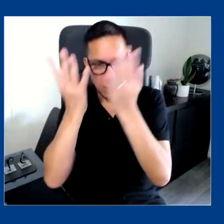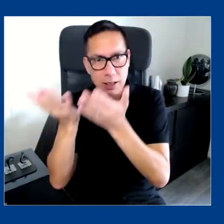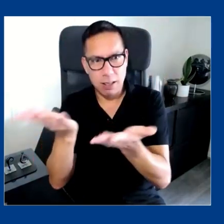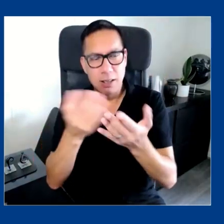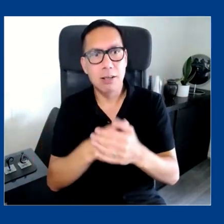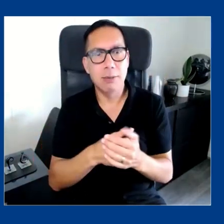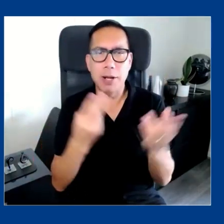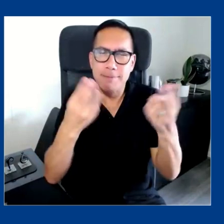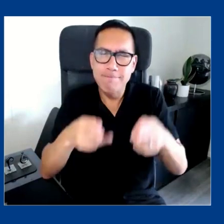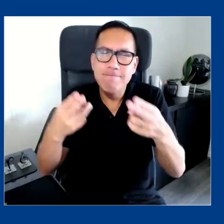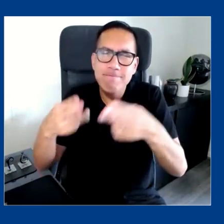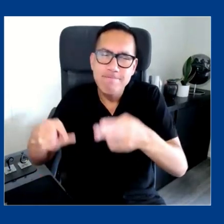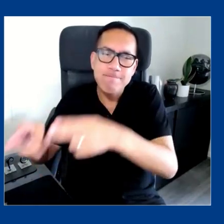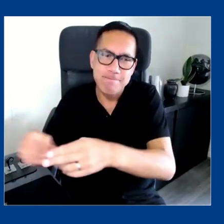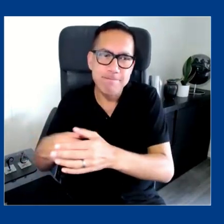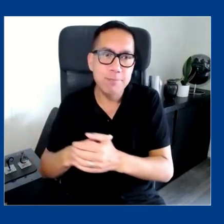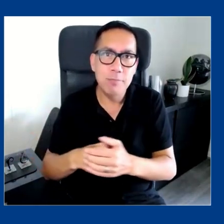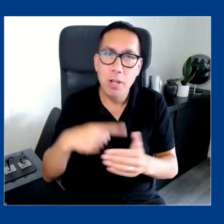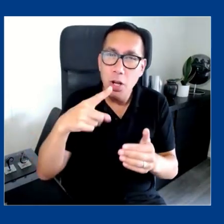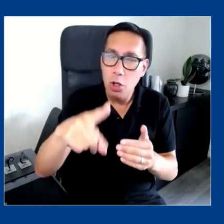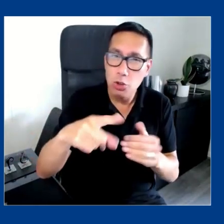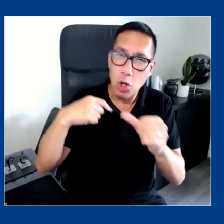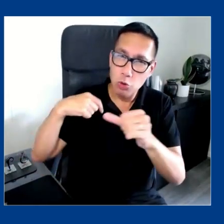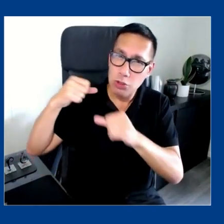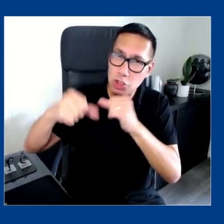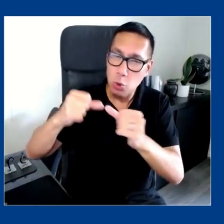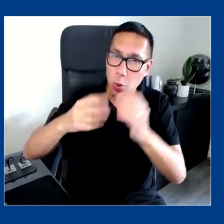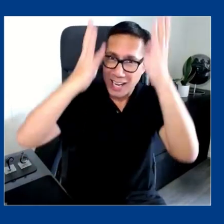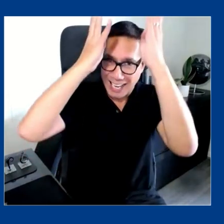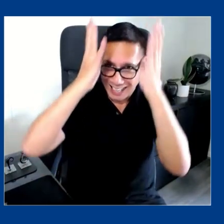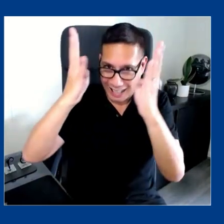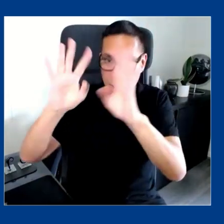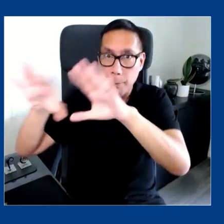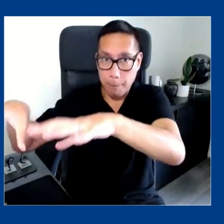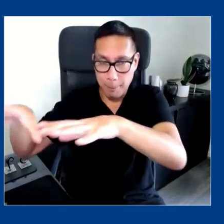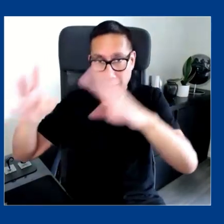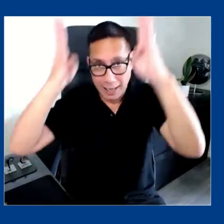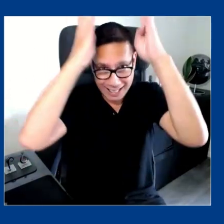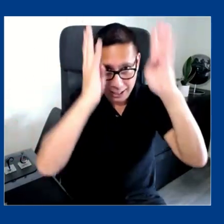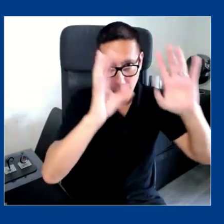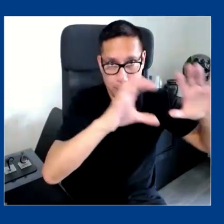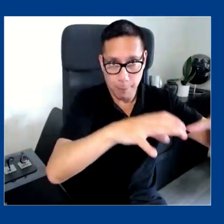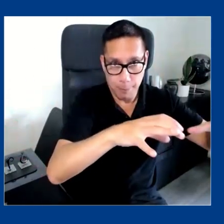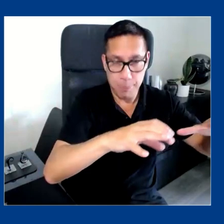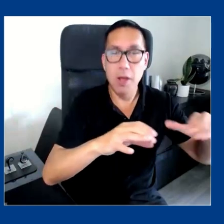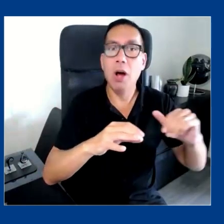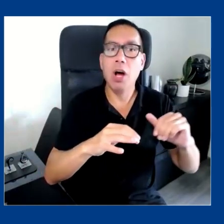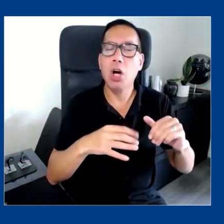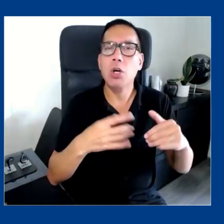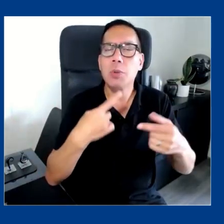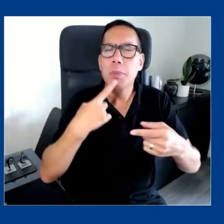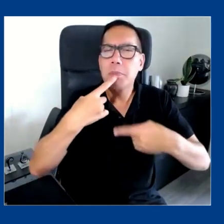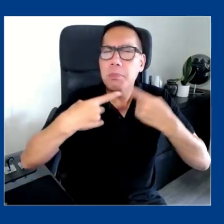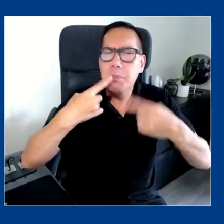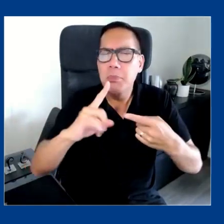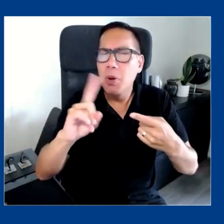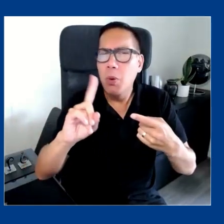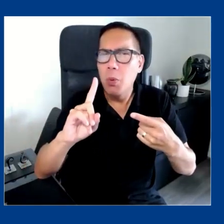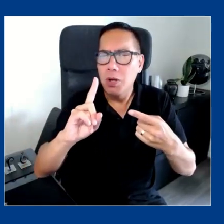So this is a traditional kingdom on both sides of the border. So tell us something about this traditional kingdom.